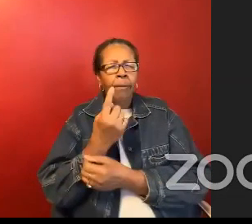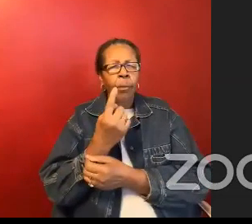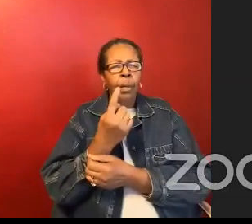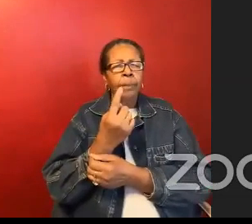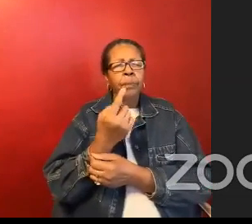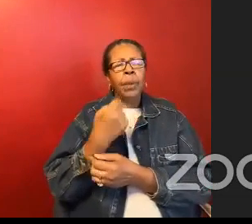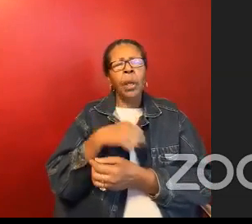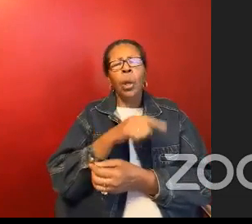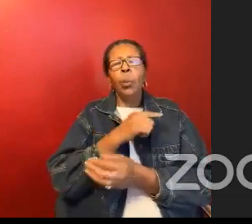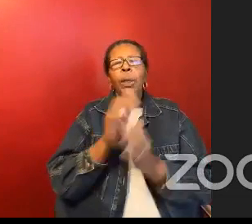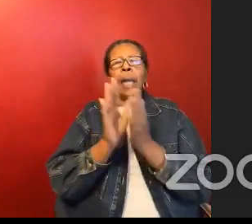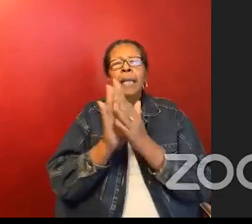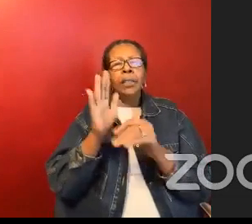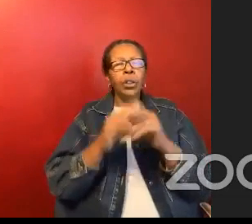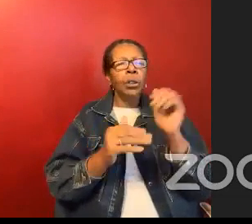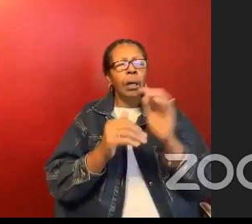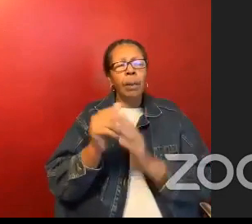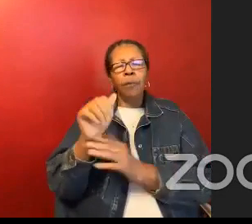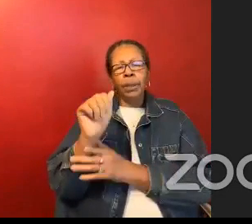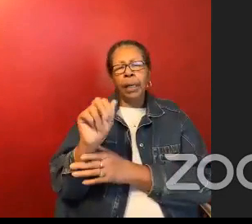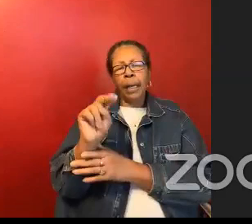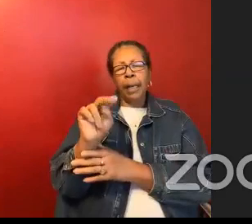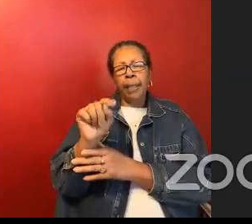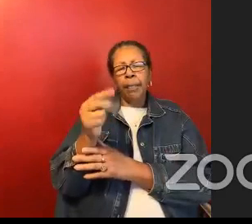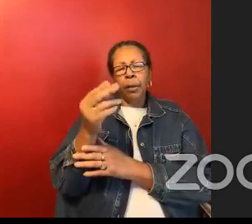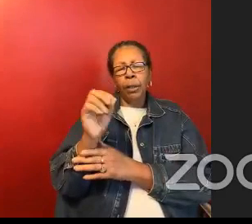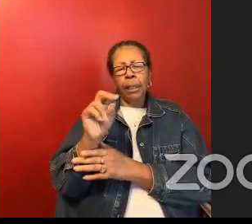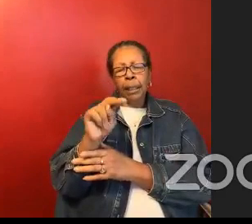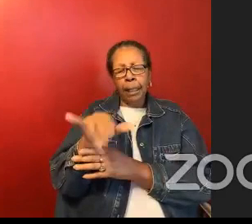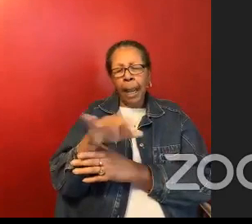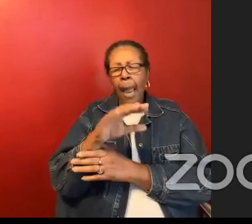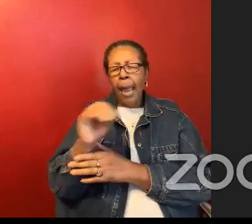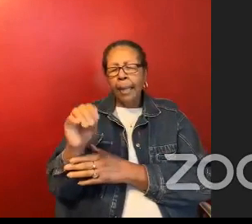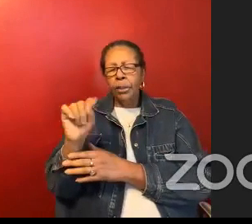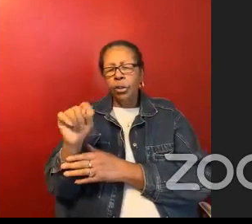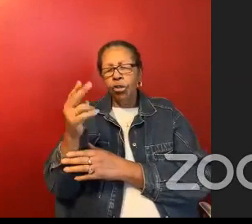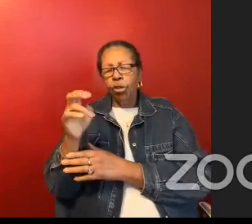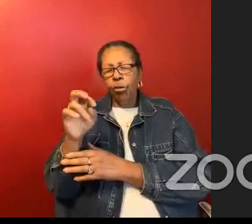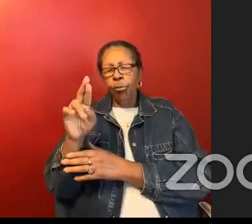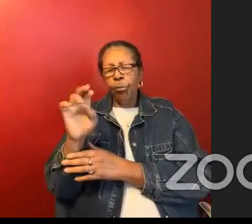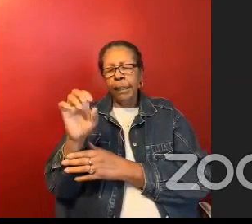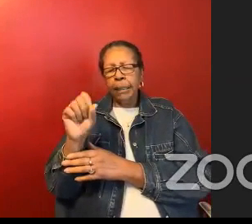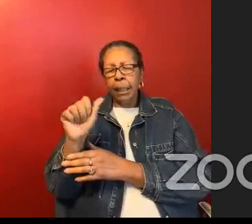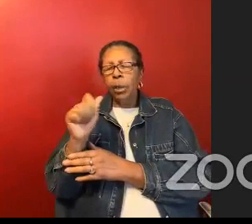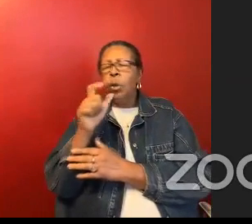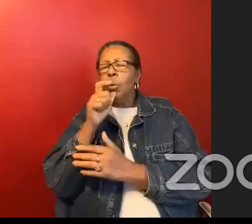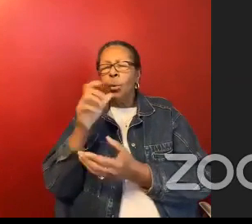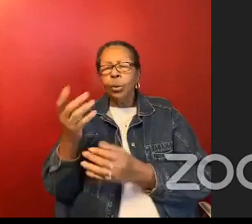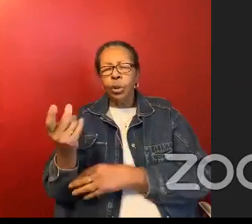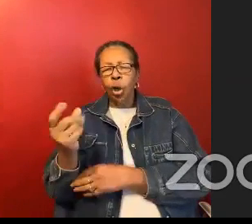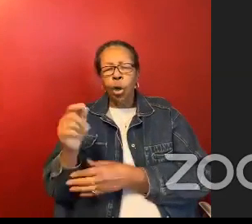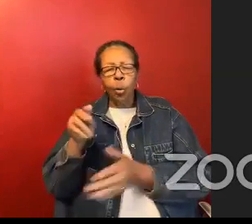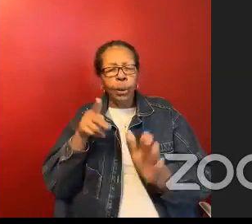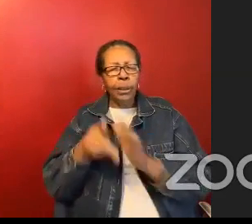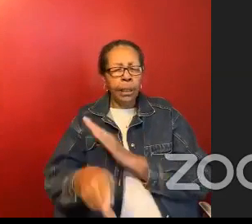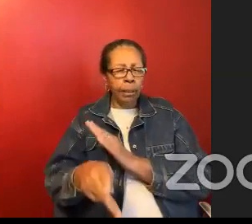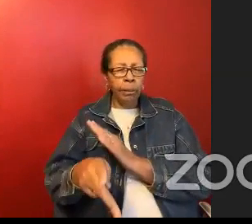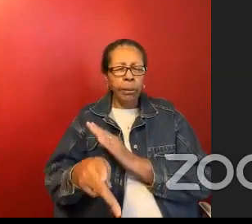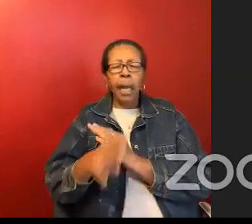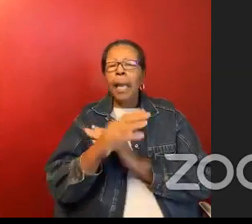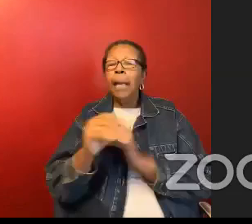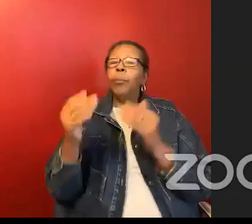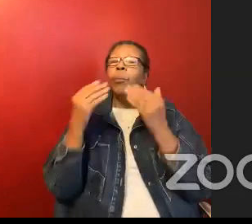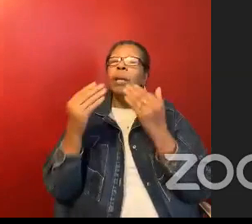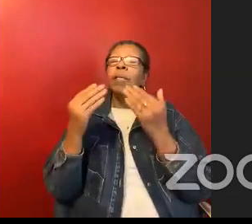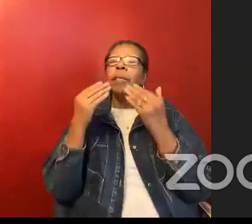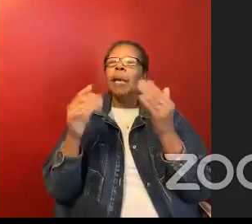and Teresa, whose little dog Chubby was attacked and killed. And we thank you, Lord God, that you continue